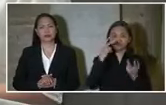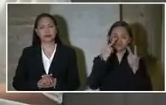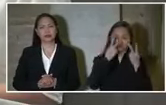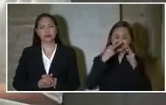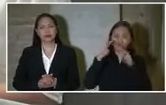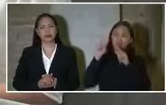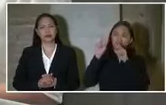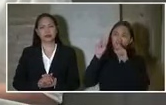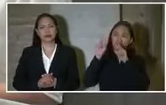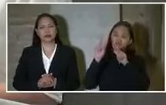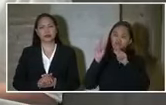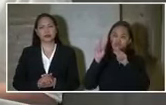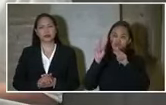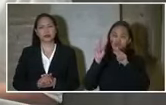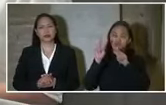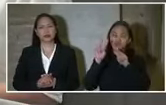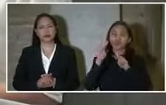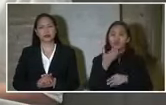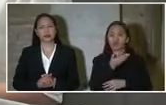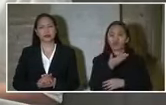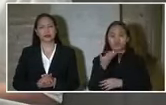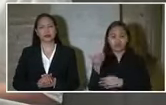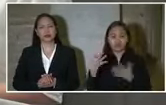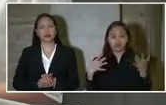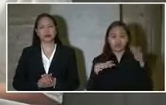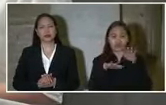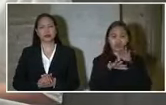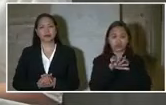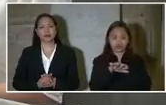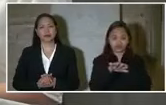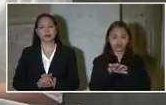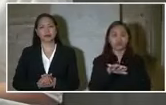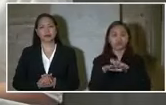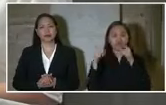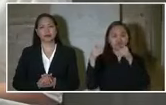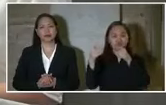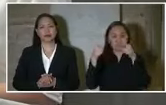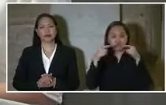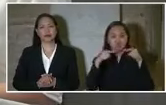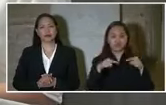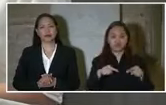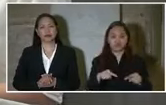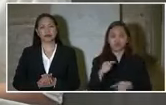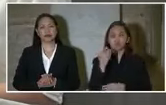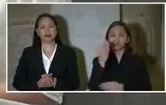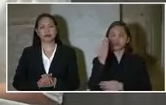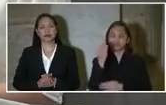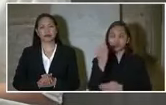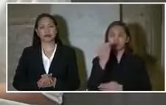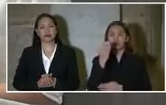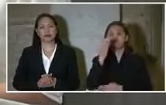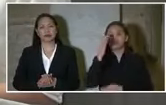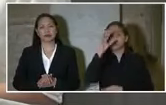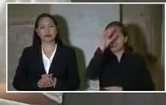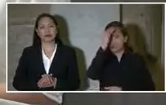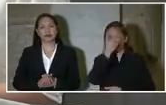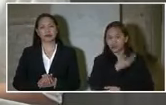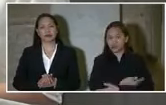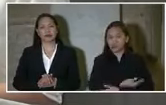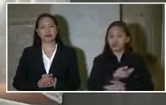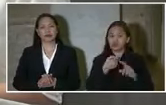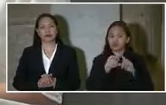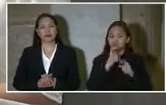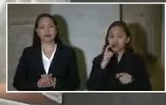and look about. They all gather and come to you. Your sons come from afar, and